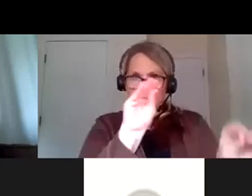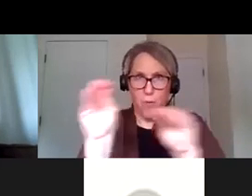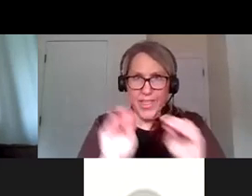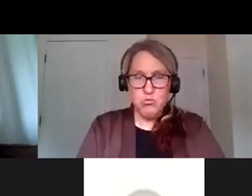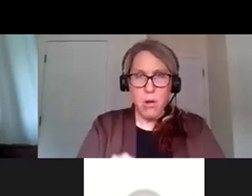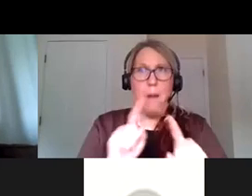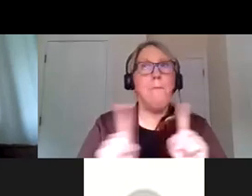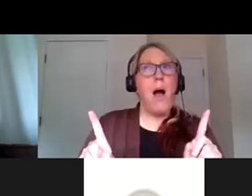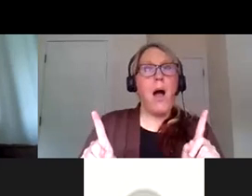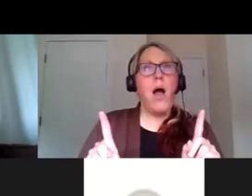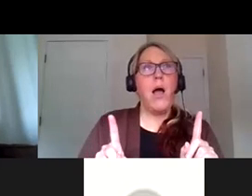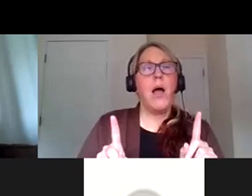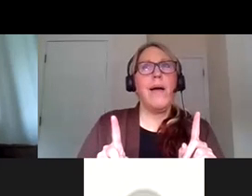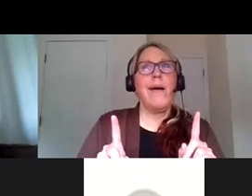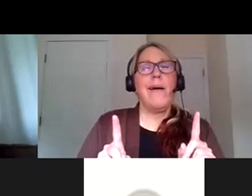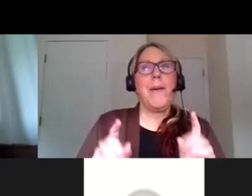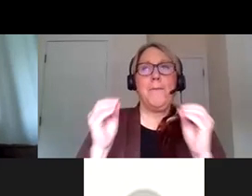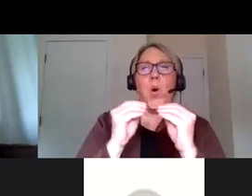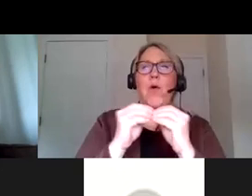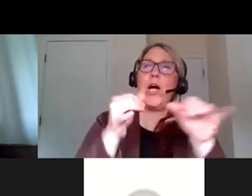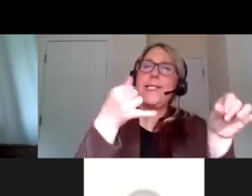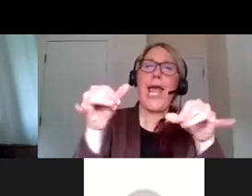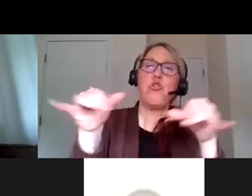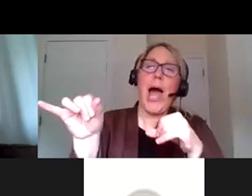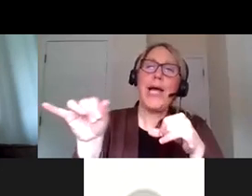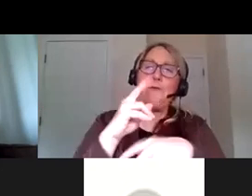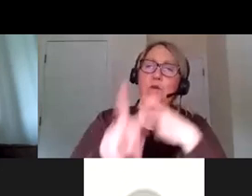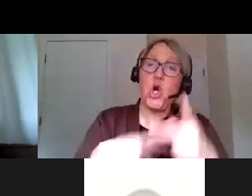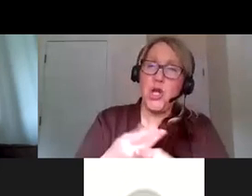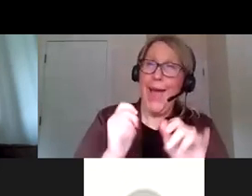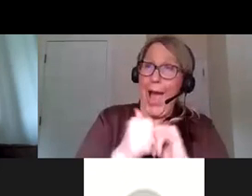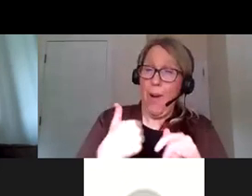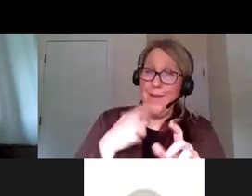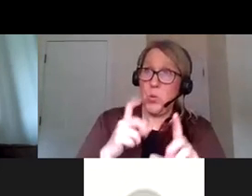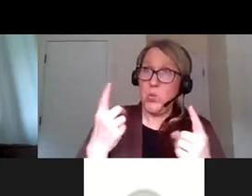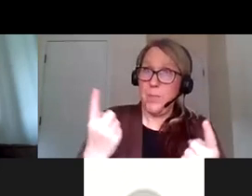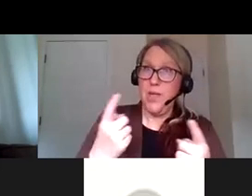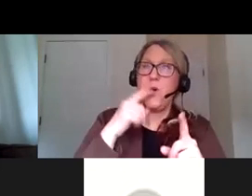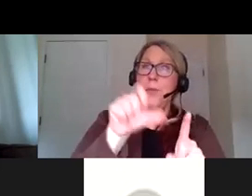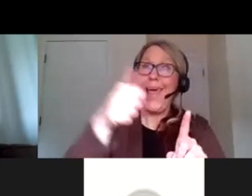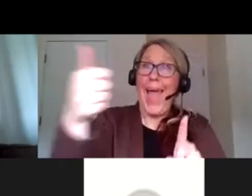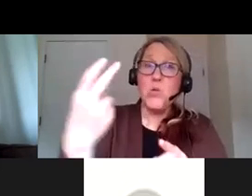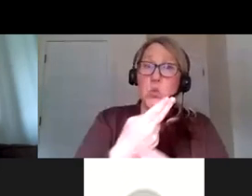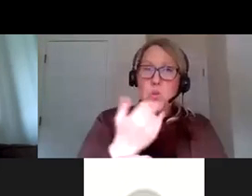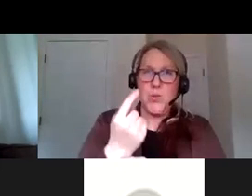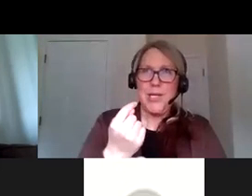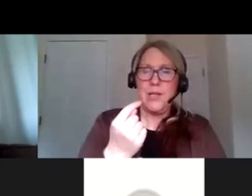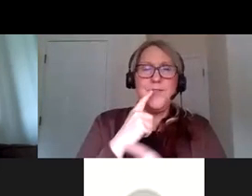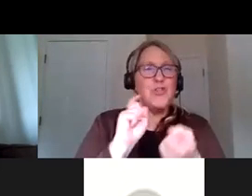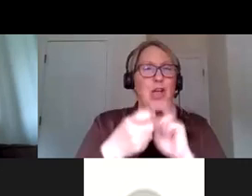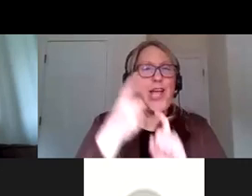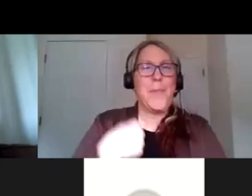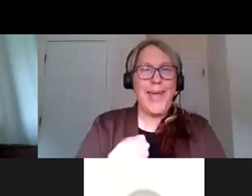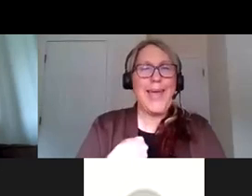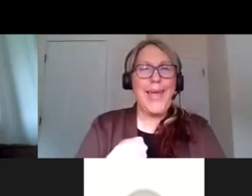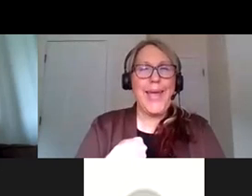but going into more of a standardized version of how I have to do things in order for somebody to be able to use it is a change for me. And that's